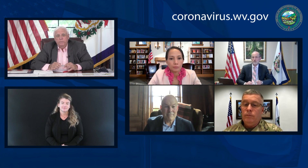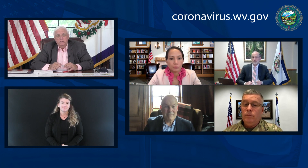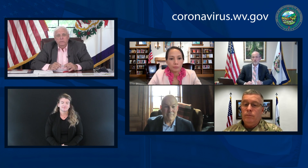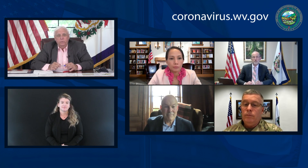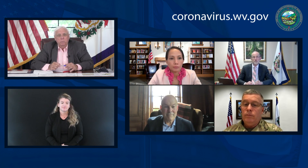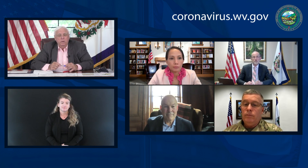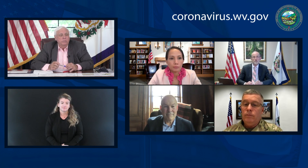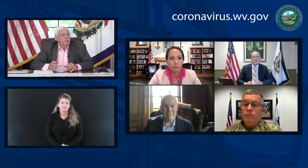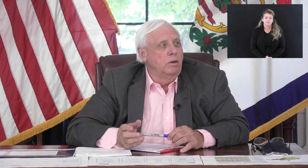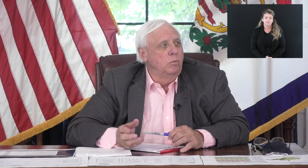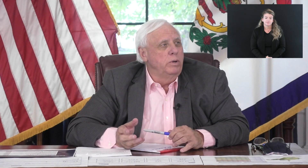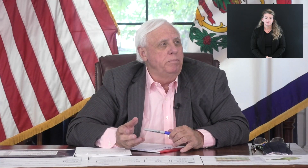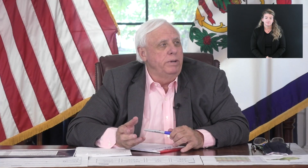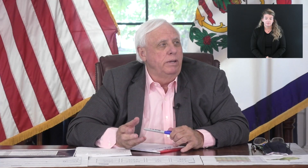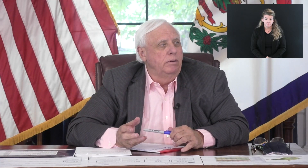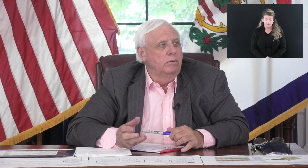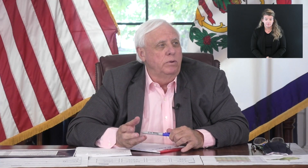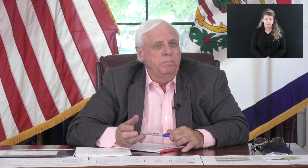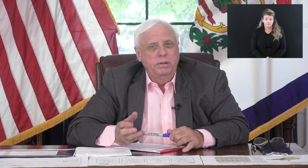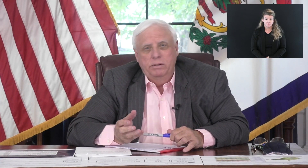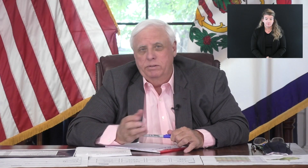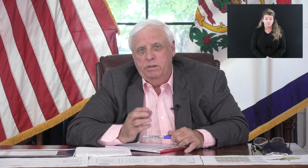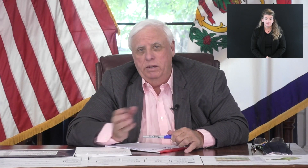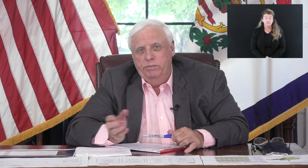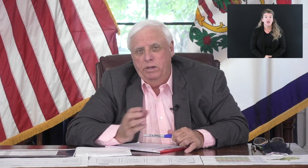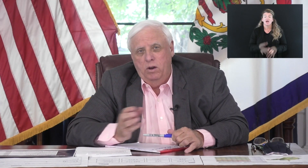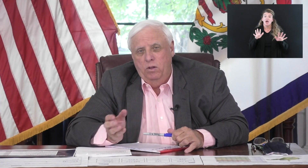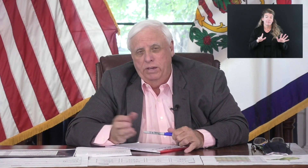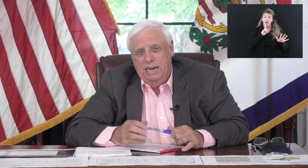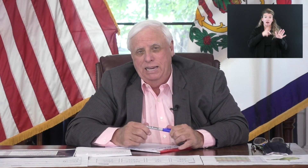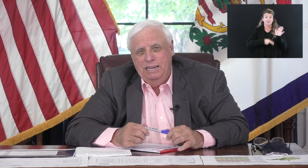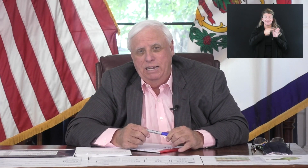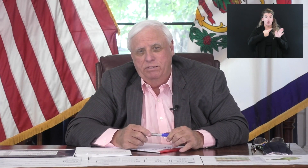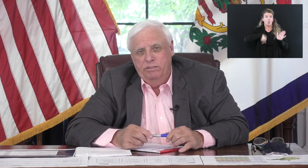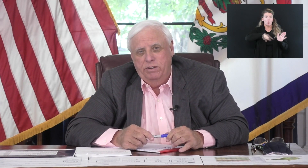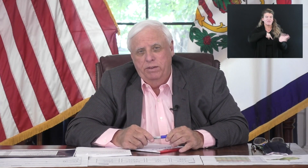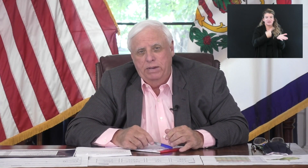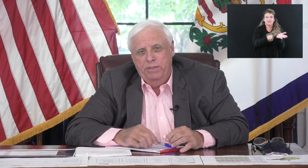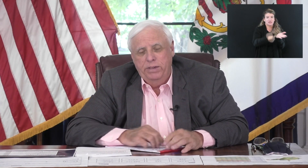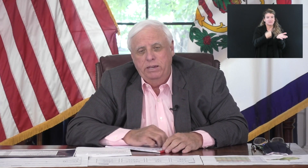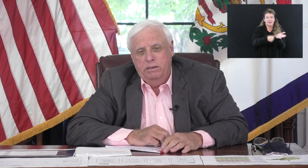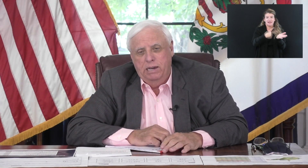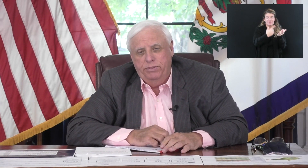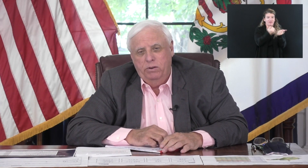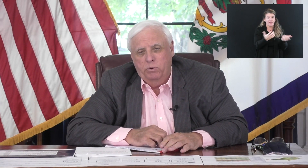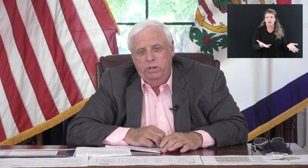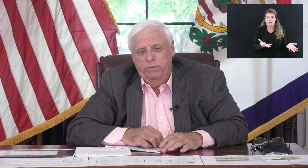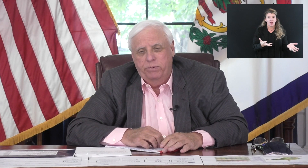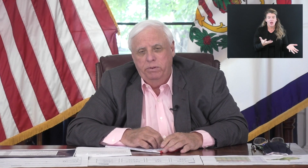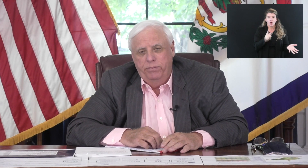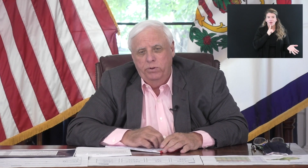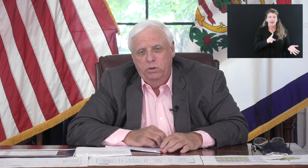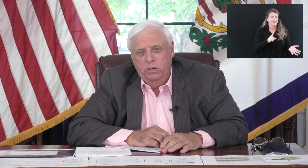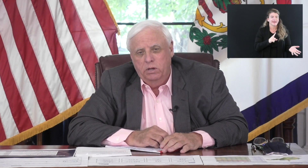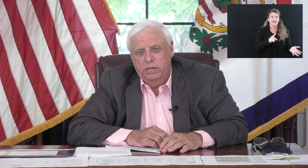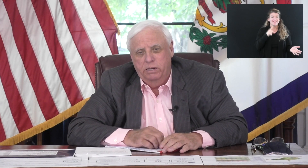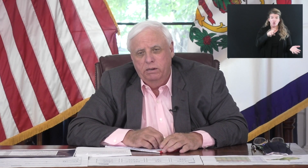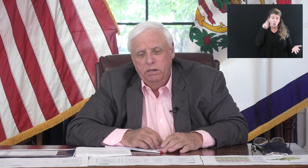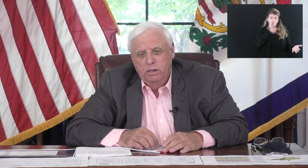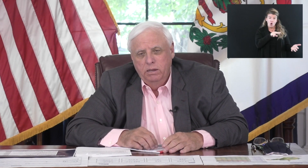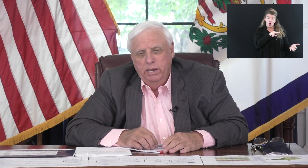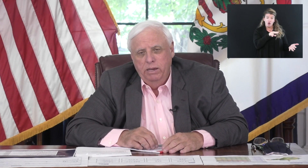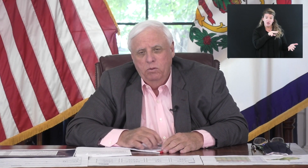Well, first and foremost, we've been discussing all the guidelines and stuff. I think really, if you look